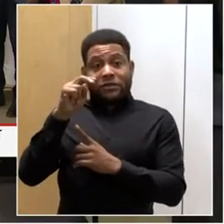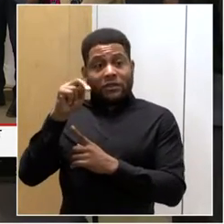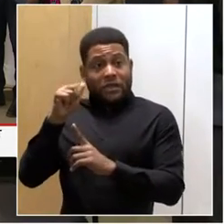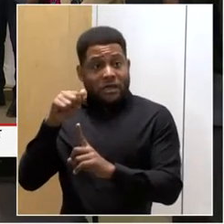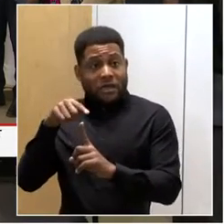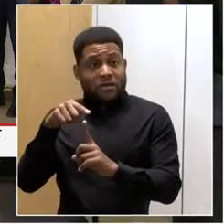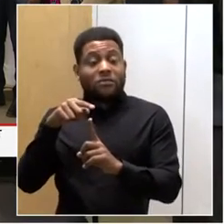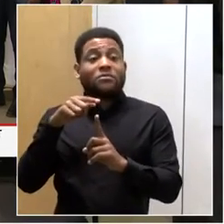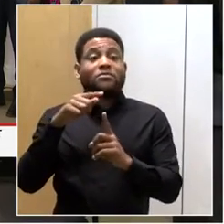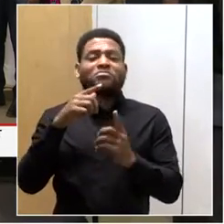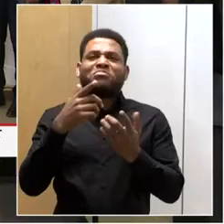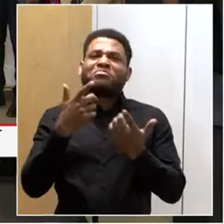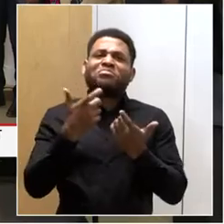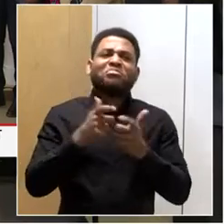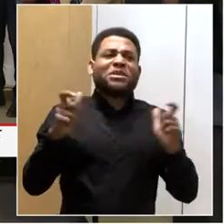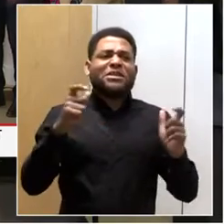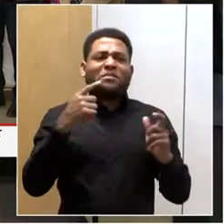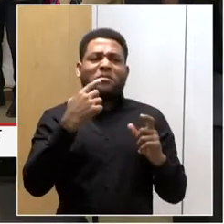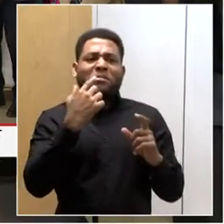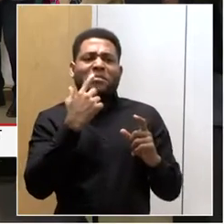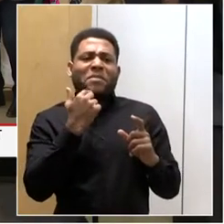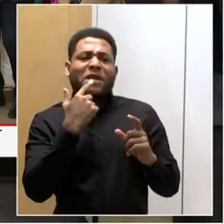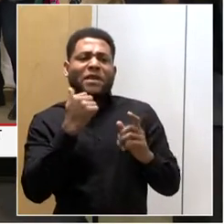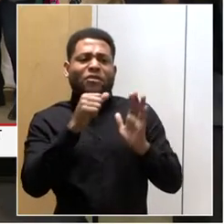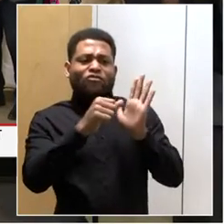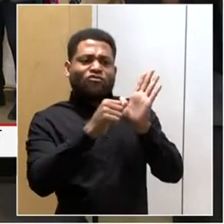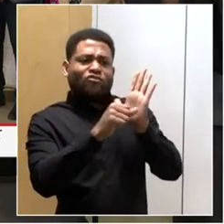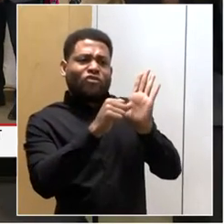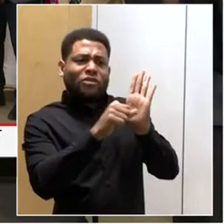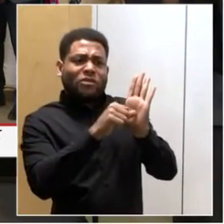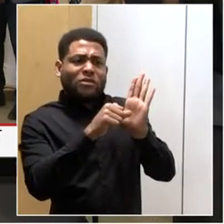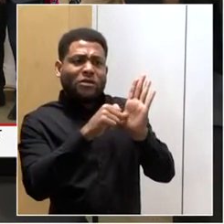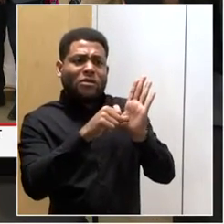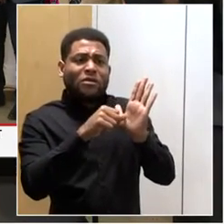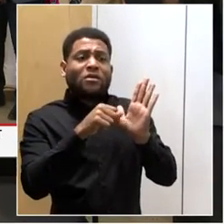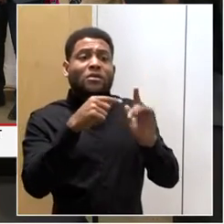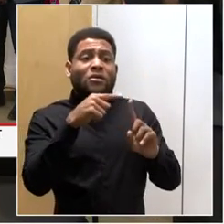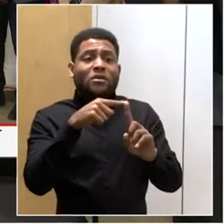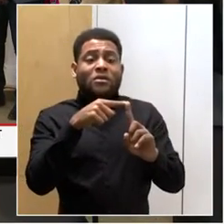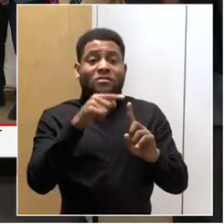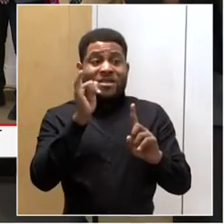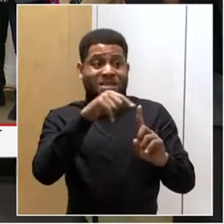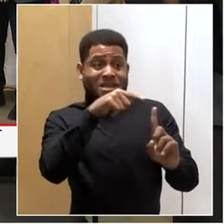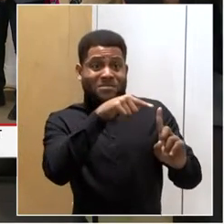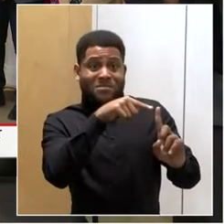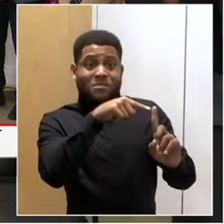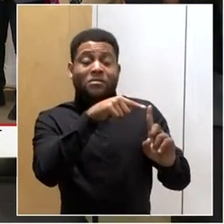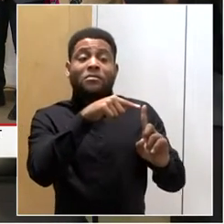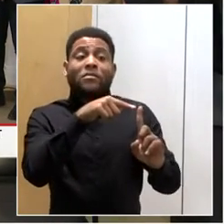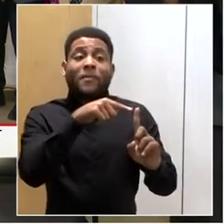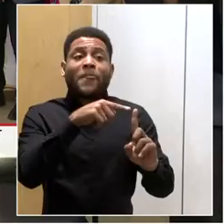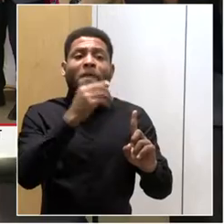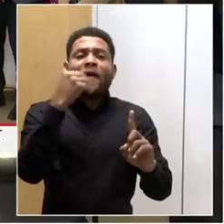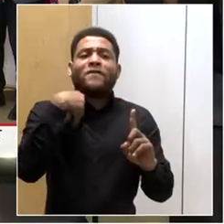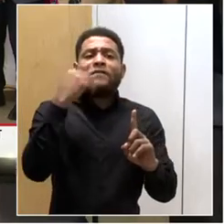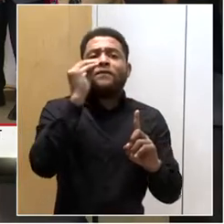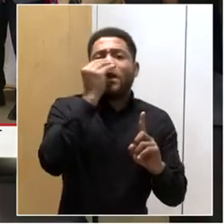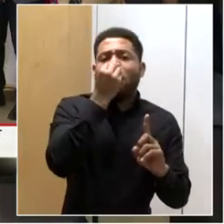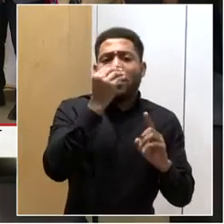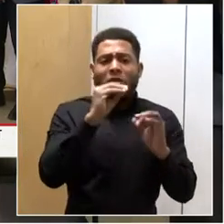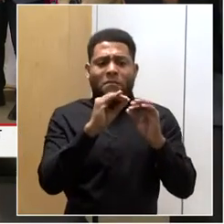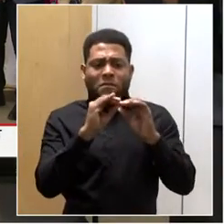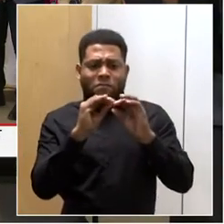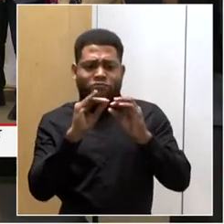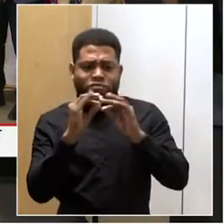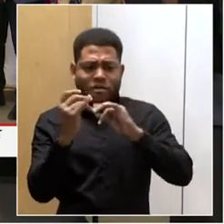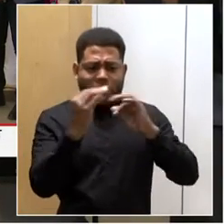Connecticut Avenue on your way in. It's nestled among flowers in the median, going up all the way to almost DuPont